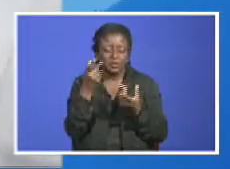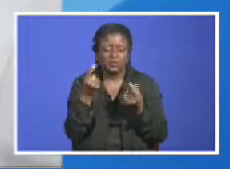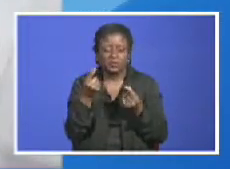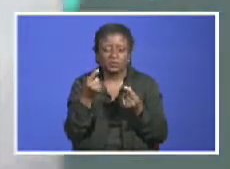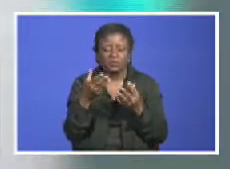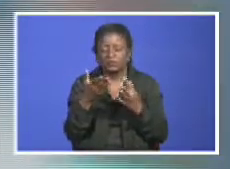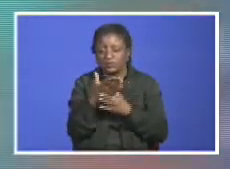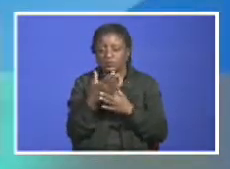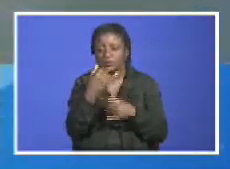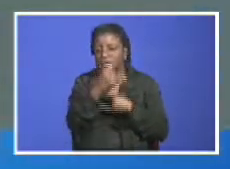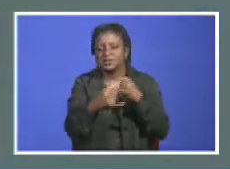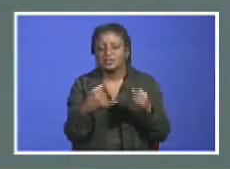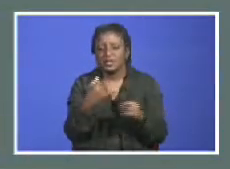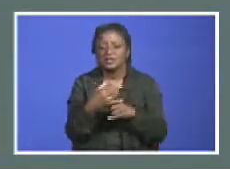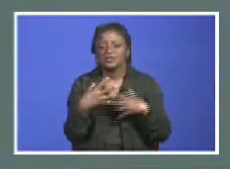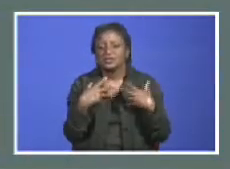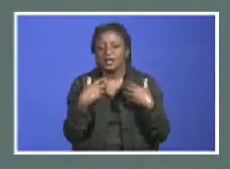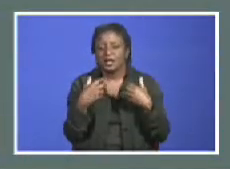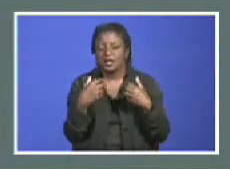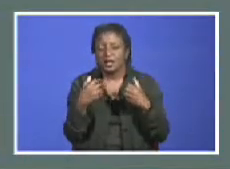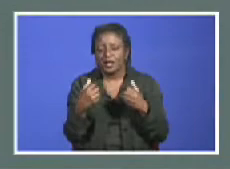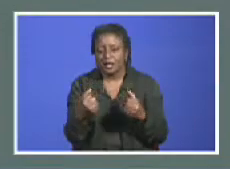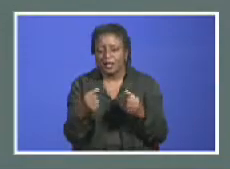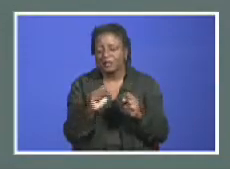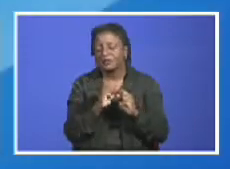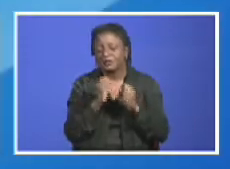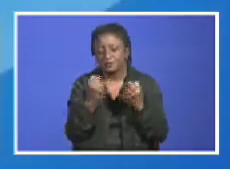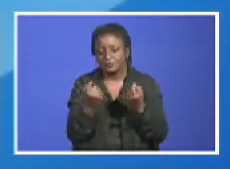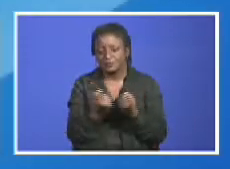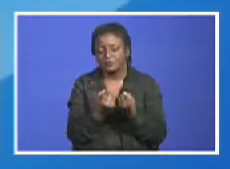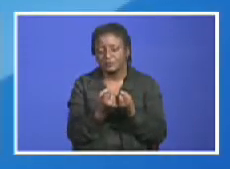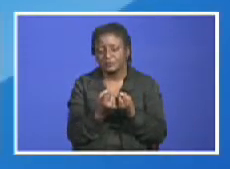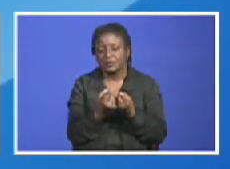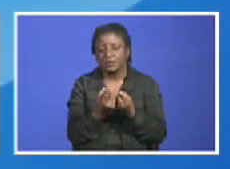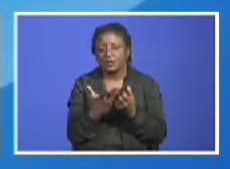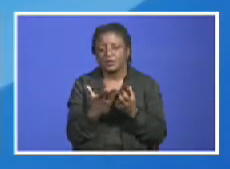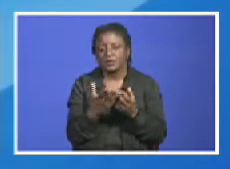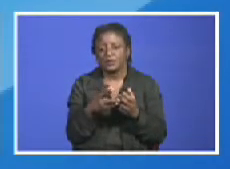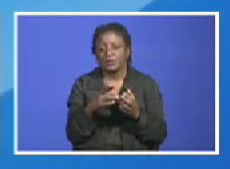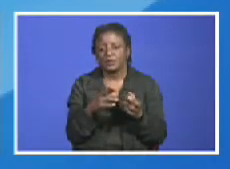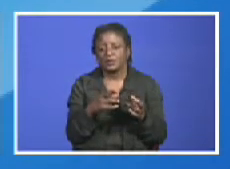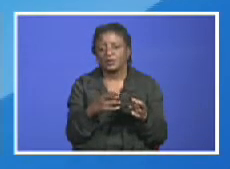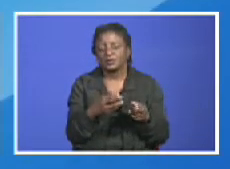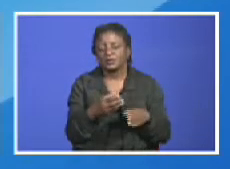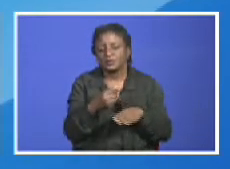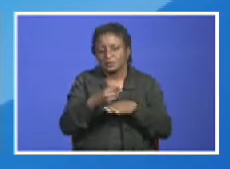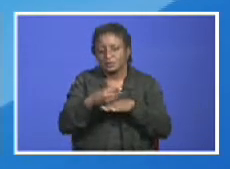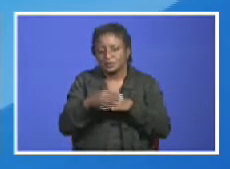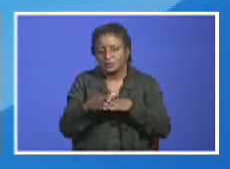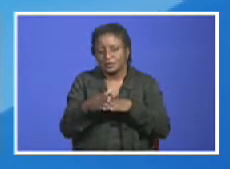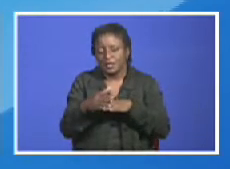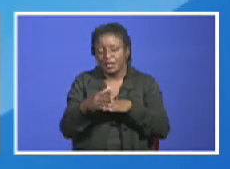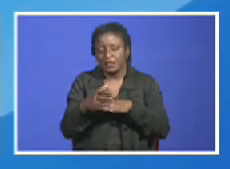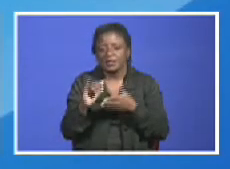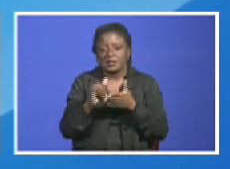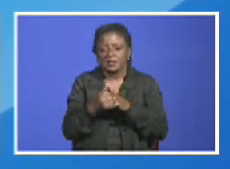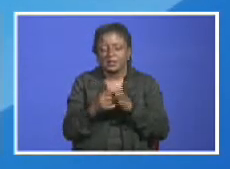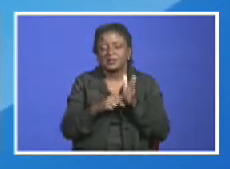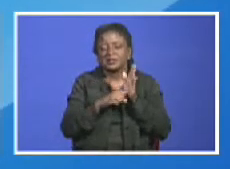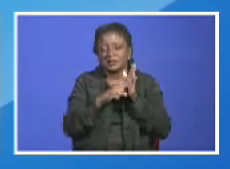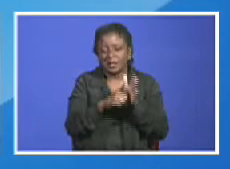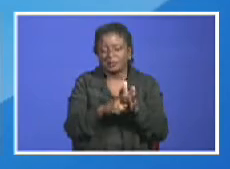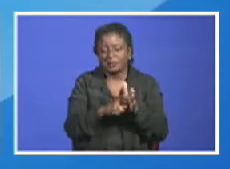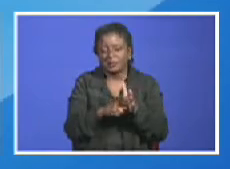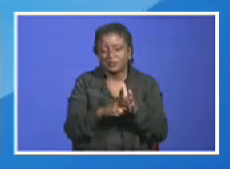health mechanisms is we refer these samples for genomic sequences to reference